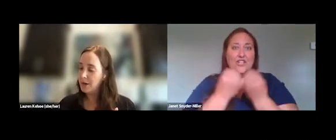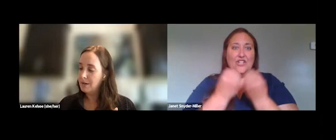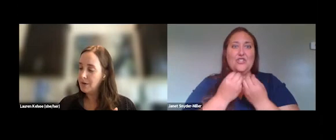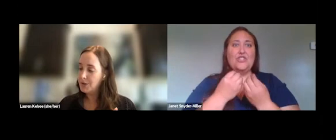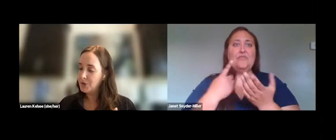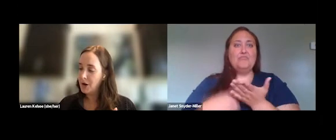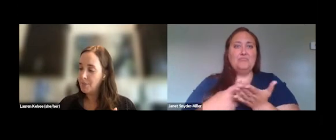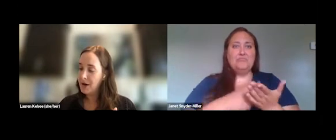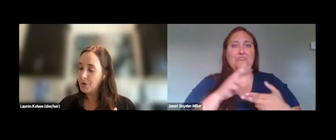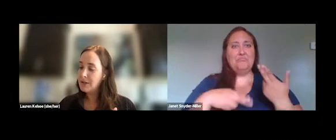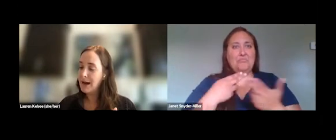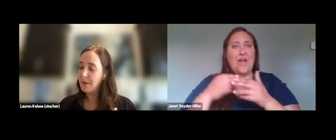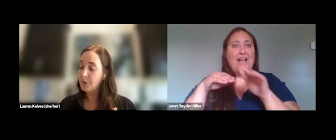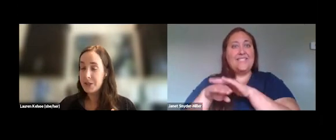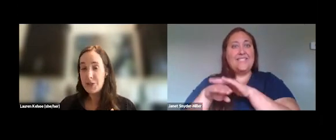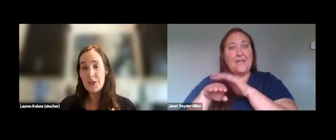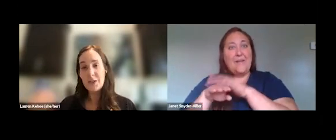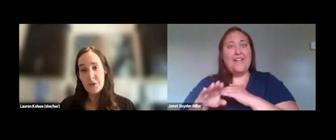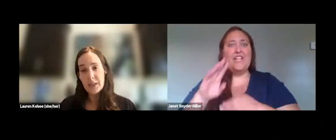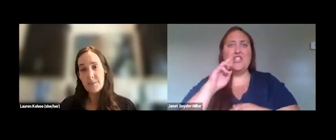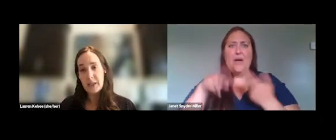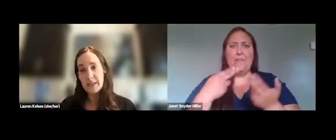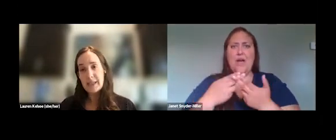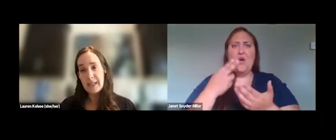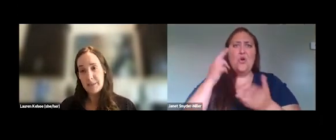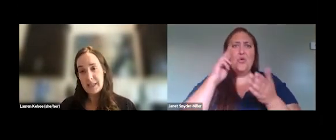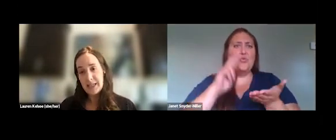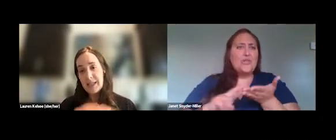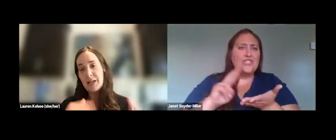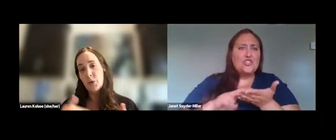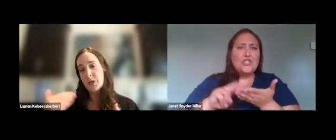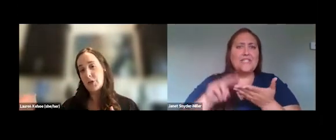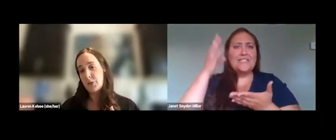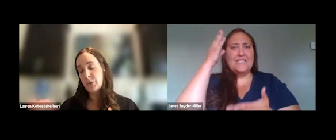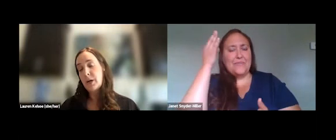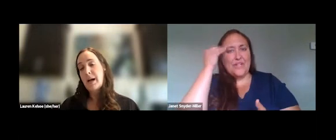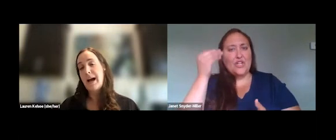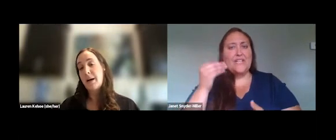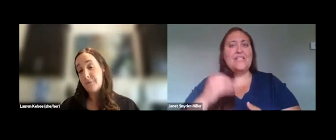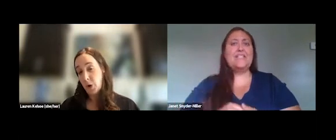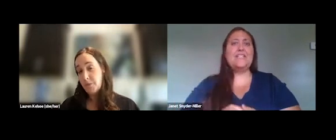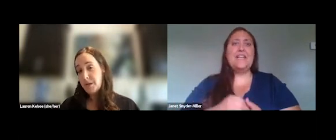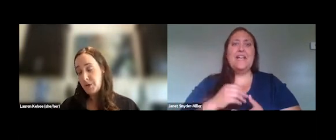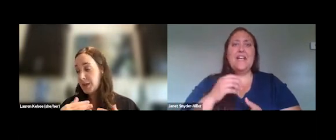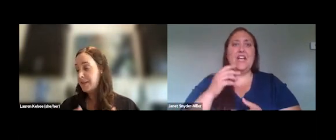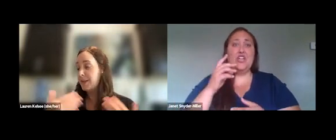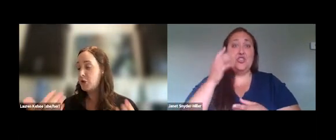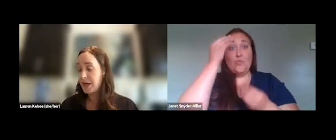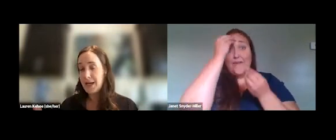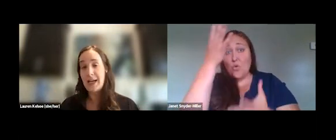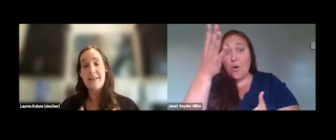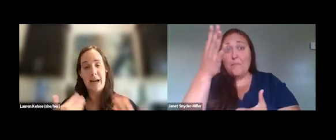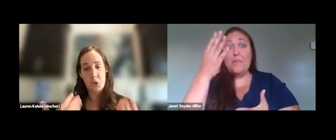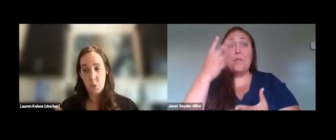we will also talk about the research that the user experience team did in order to inform the project, and then